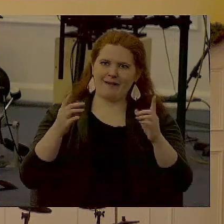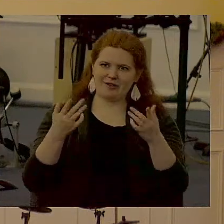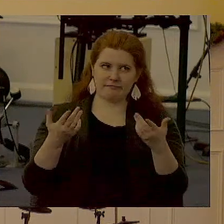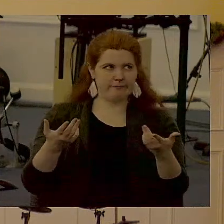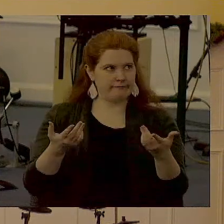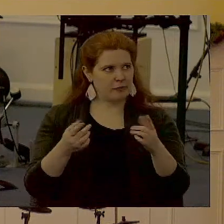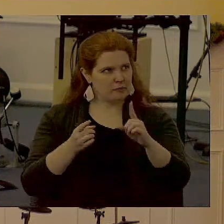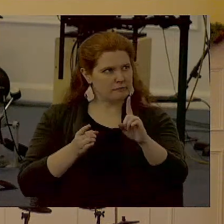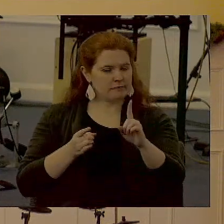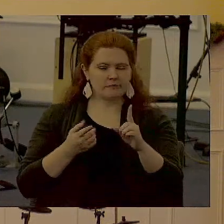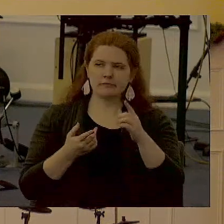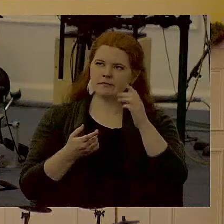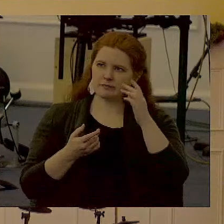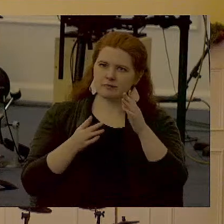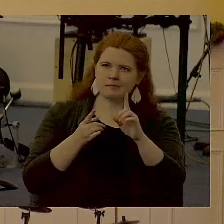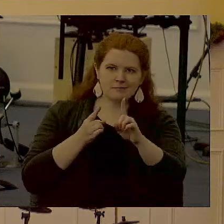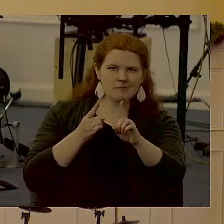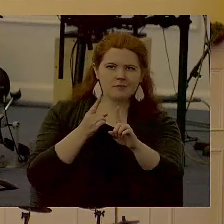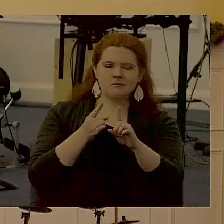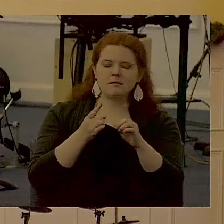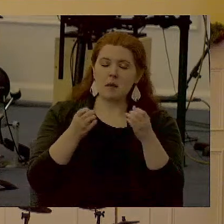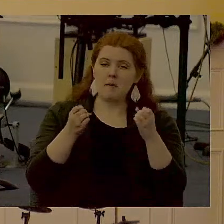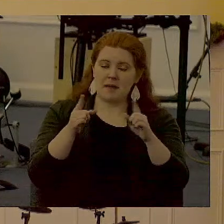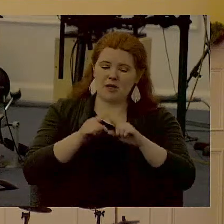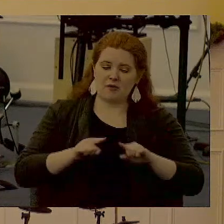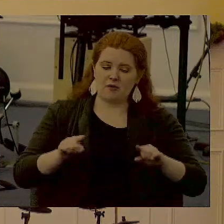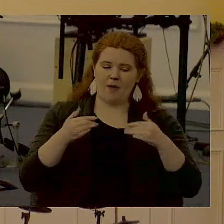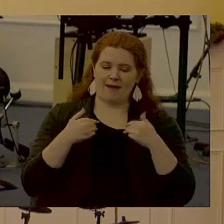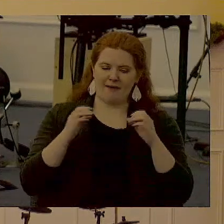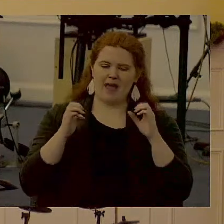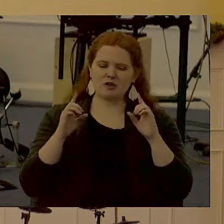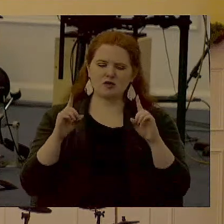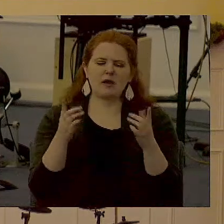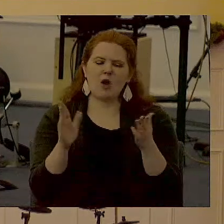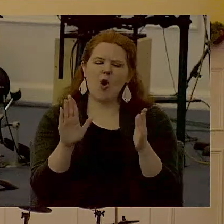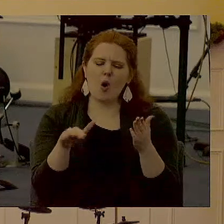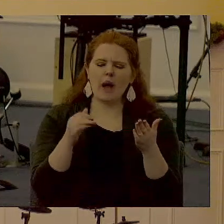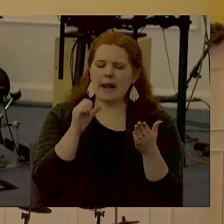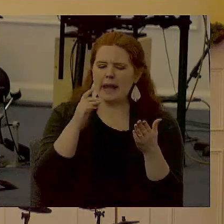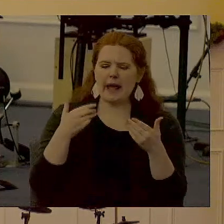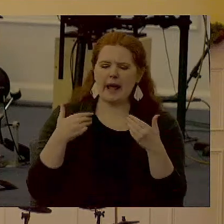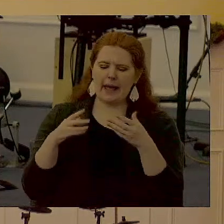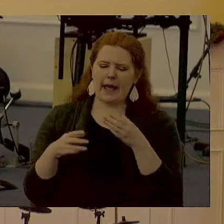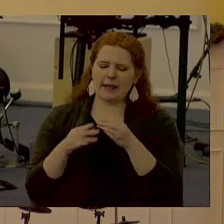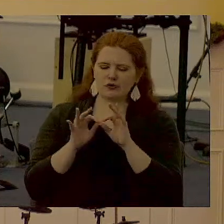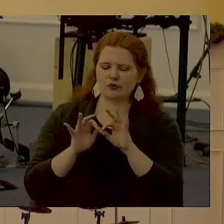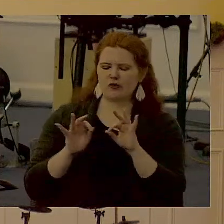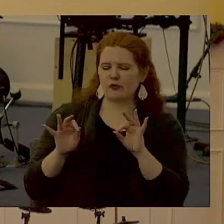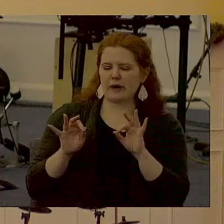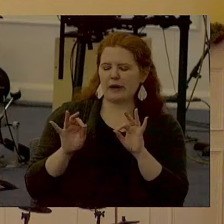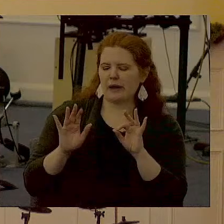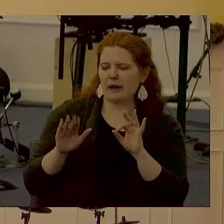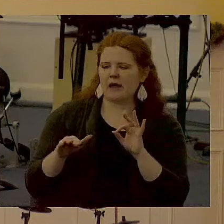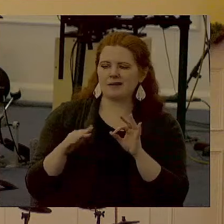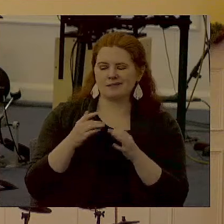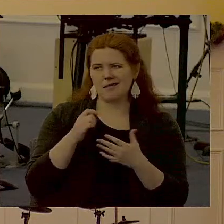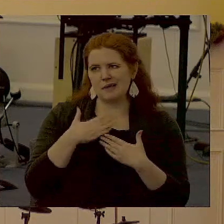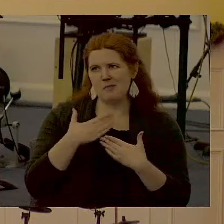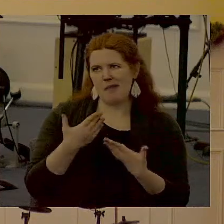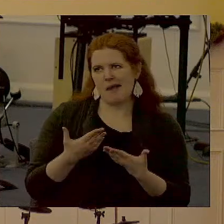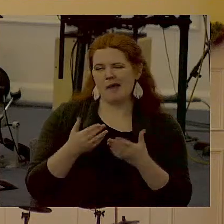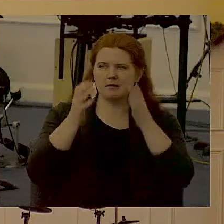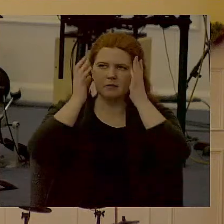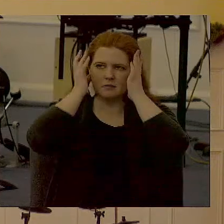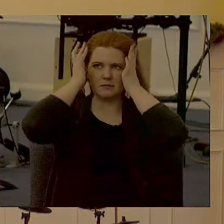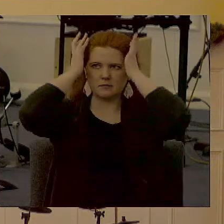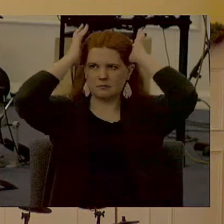educations. I bet you that many of you have educations that even say, well, I didn't get this extra degree. You probably would admit that it's